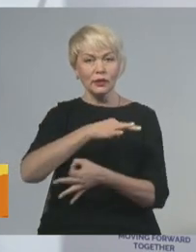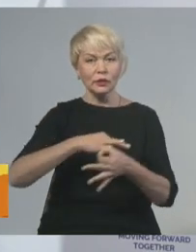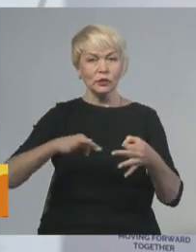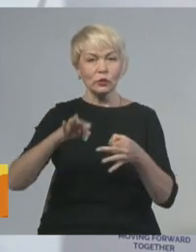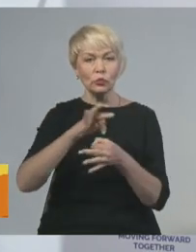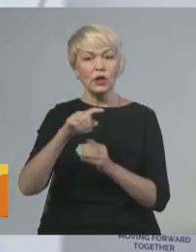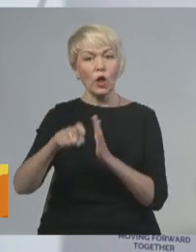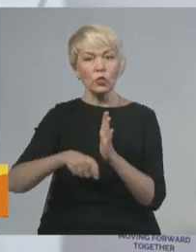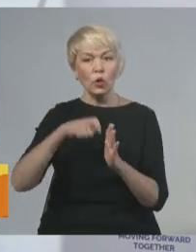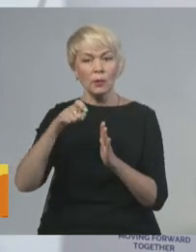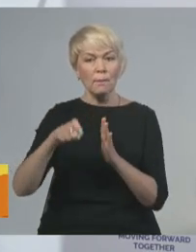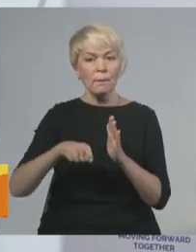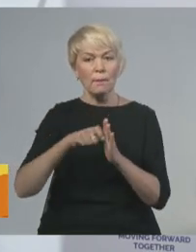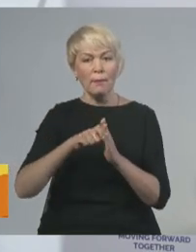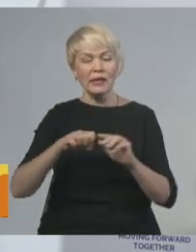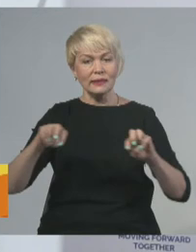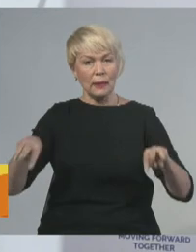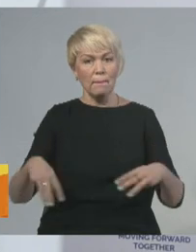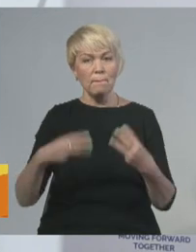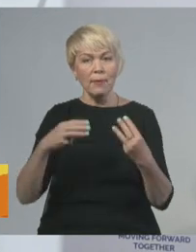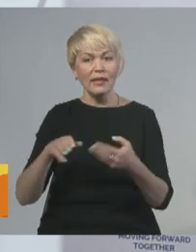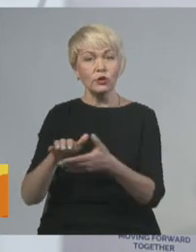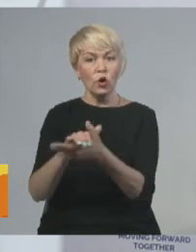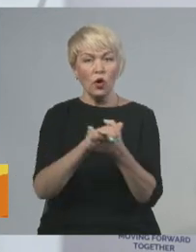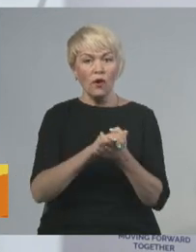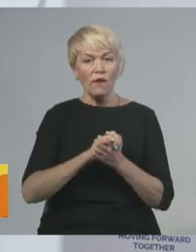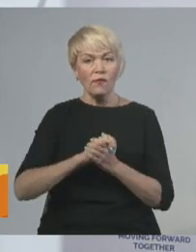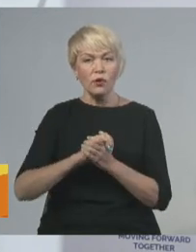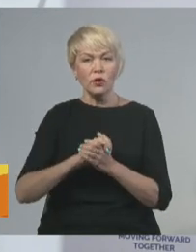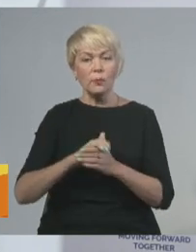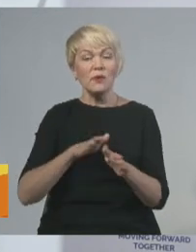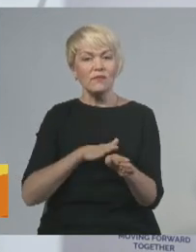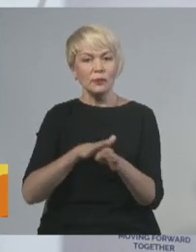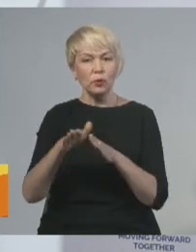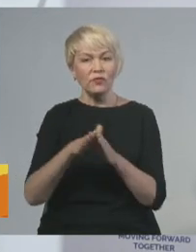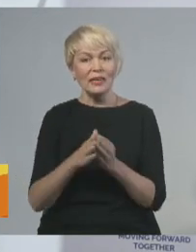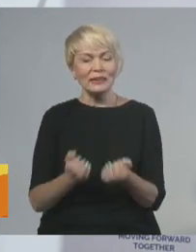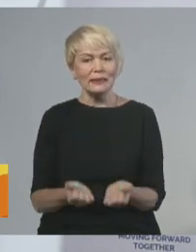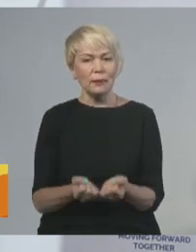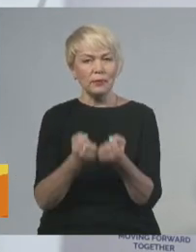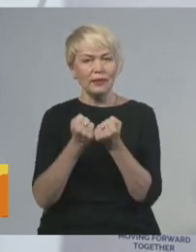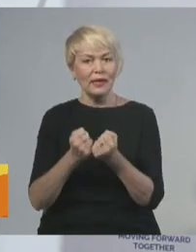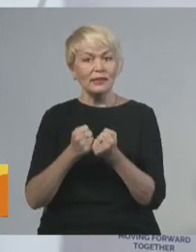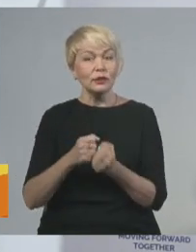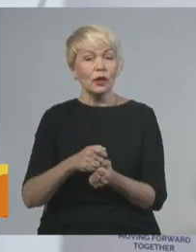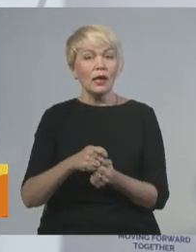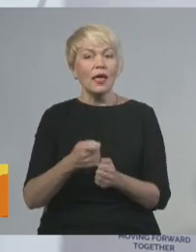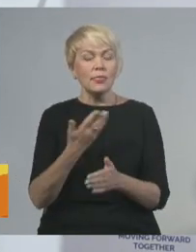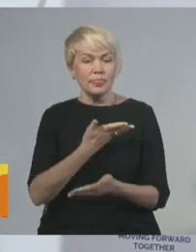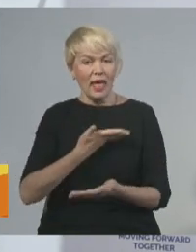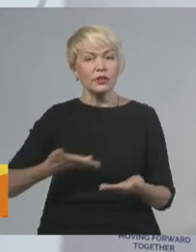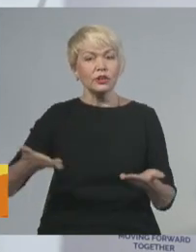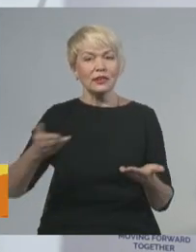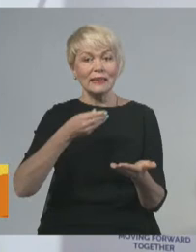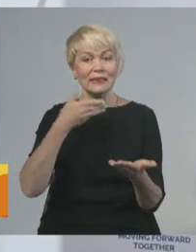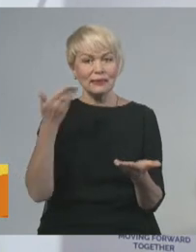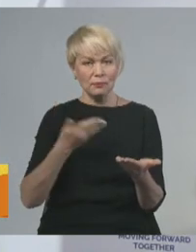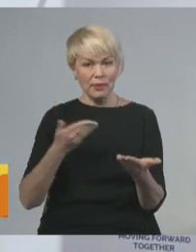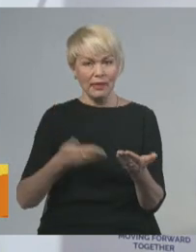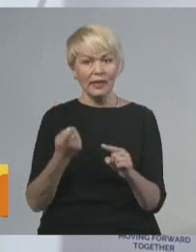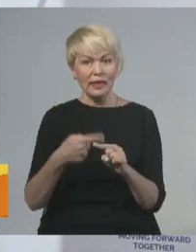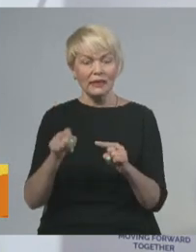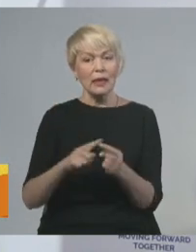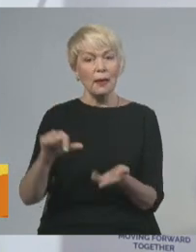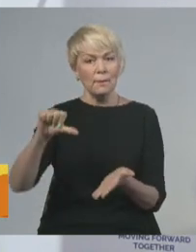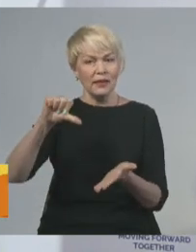discussion at the bus media forum is supported by the eu delegation to ukraine that's why our speakers